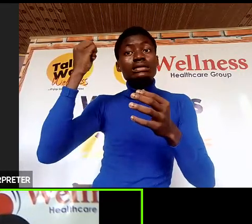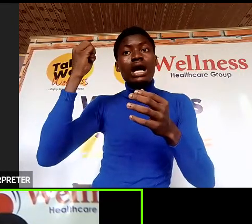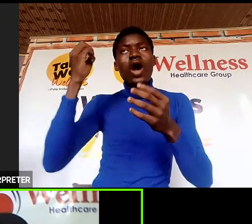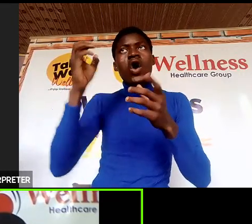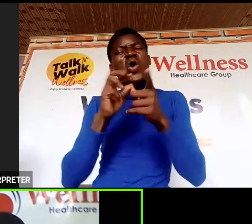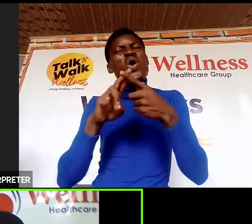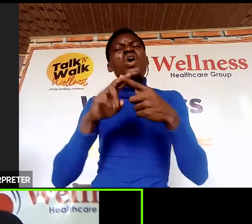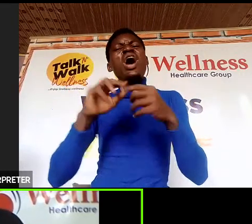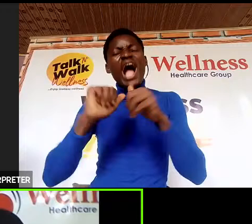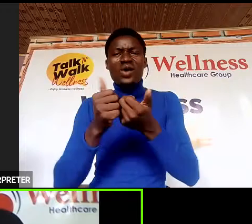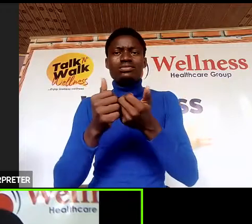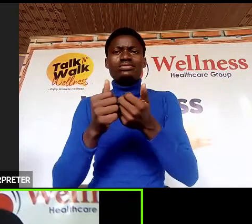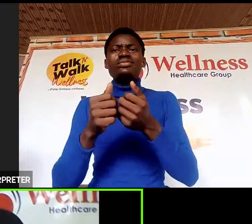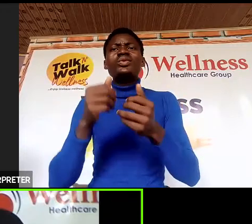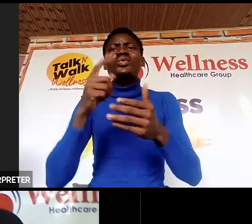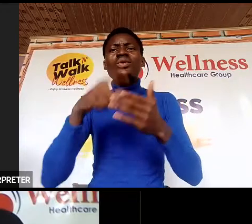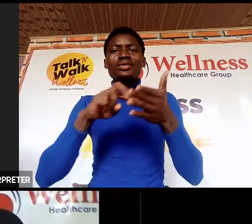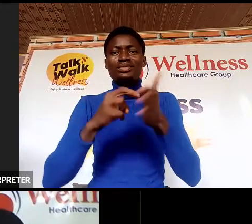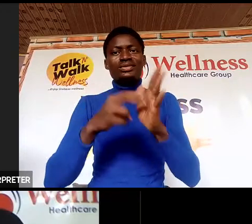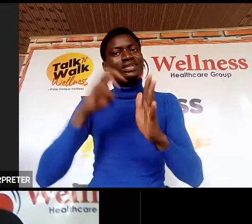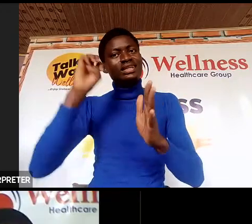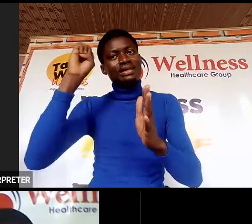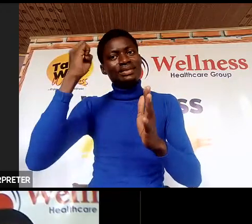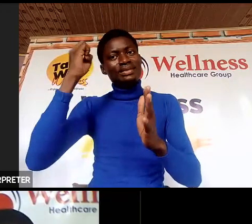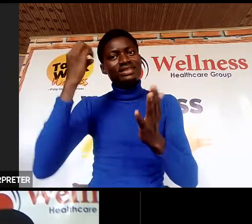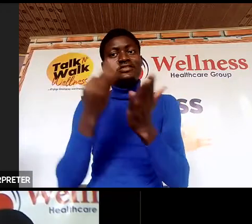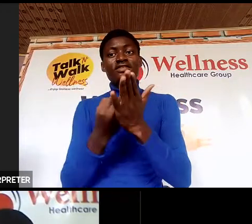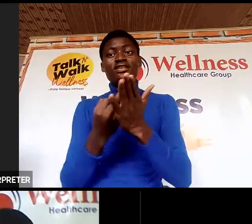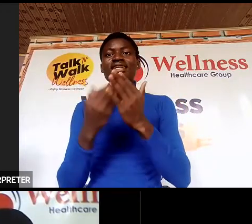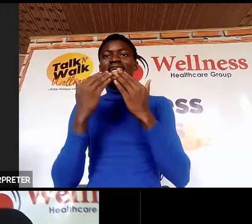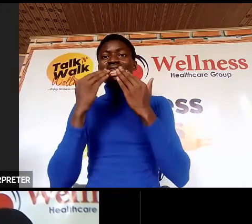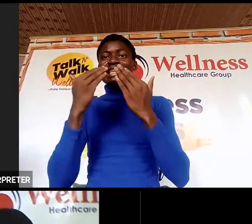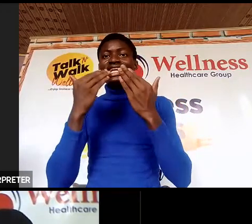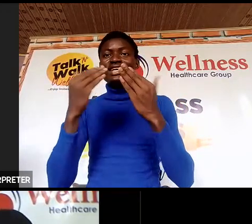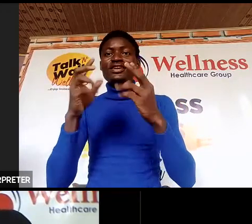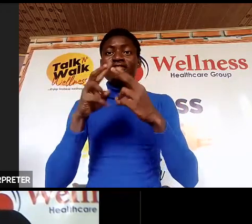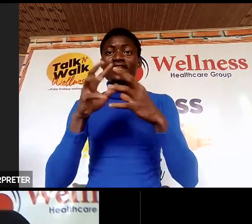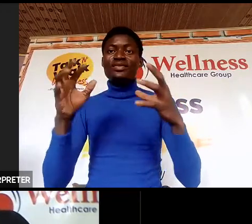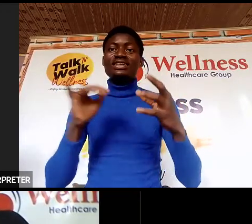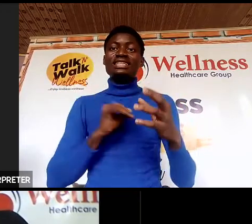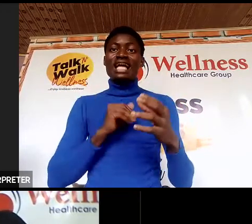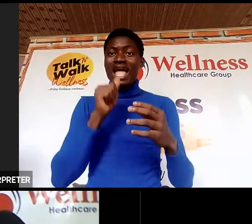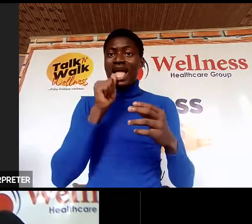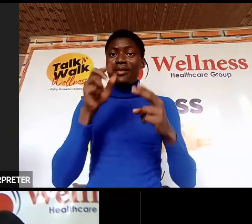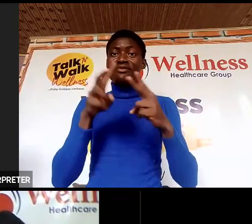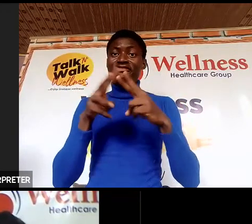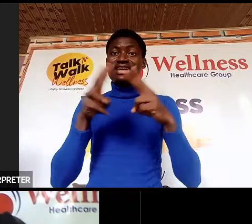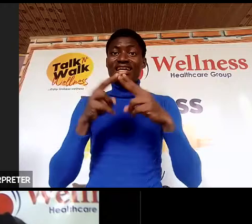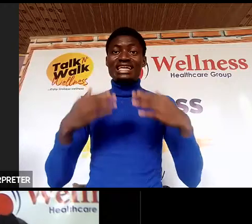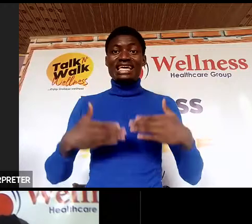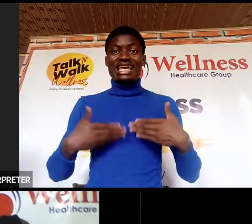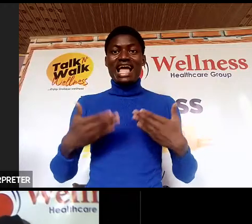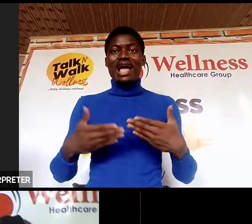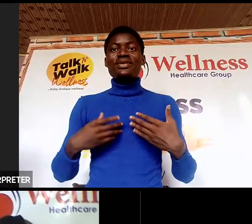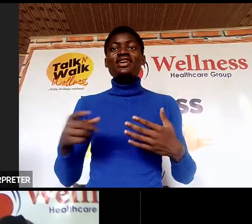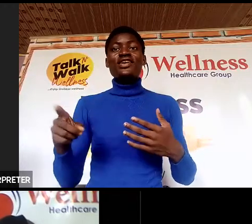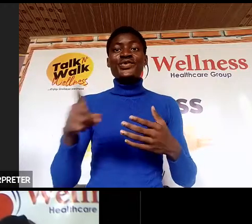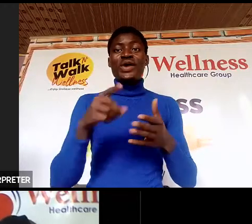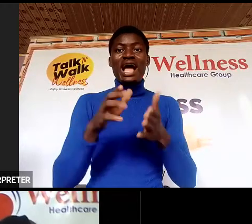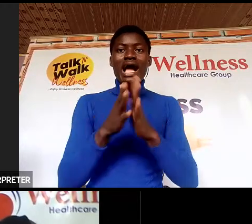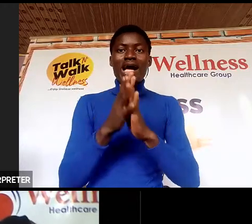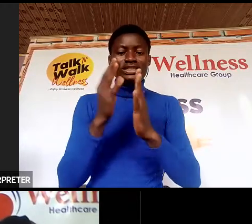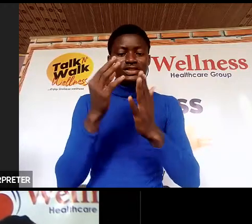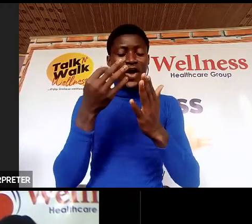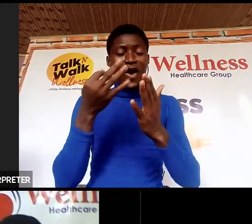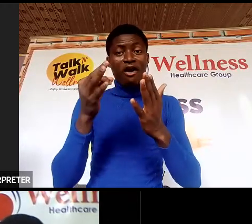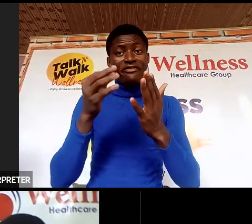Thank you very much, and I'm very happy you asked about the emergency fund, because for me, this emergency fund, I think I